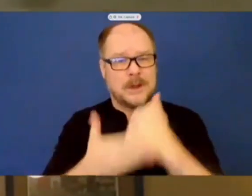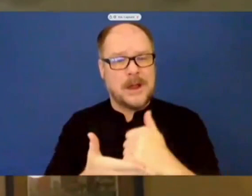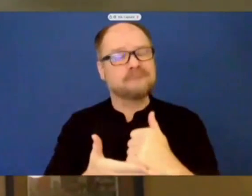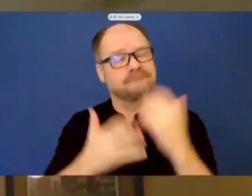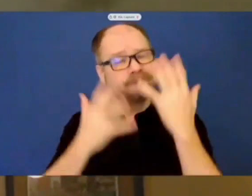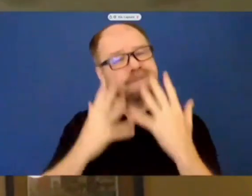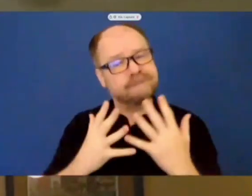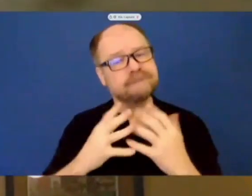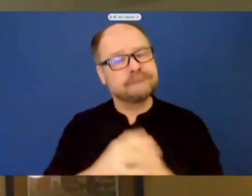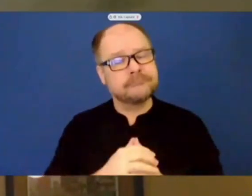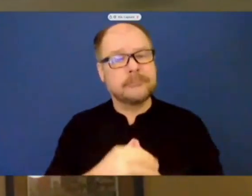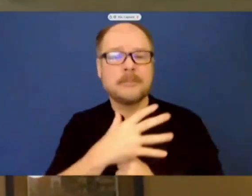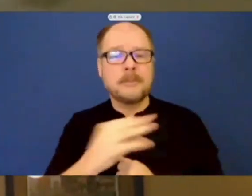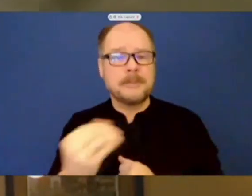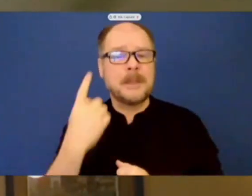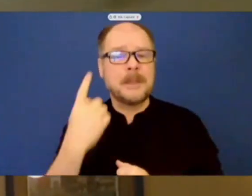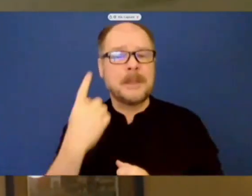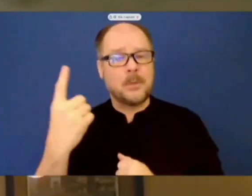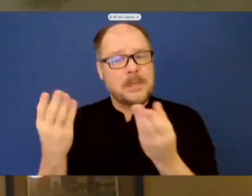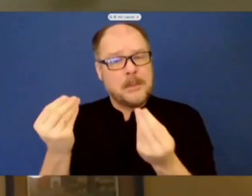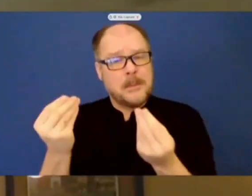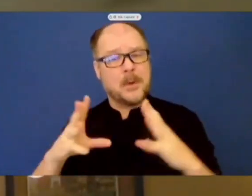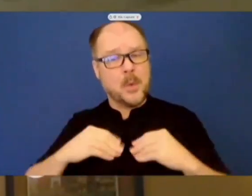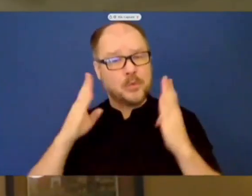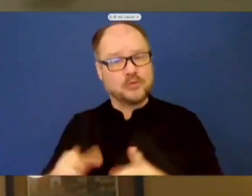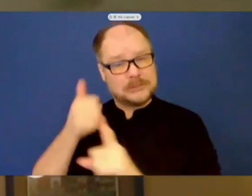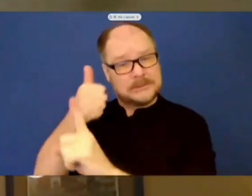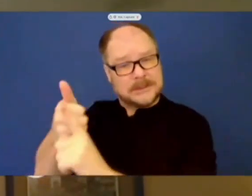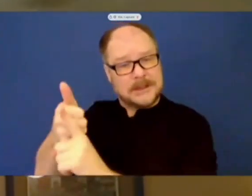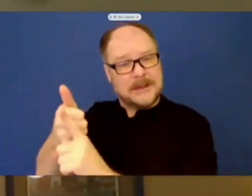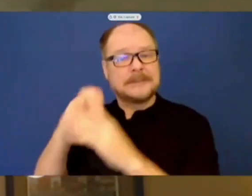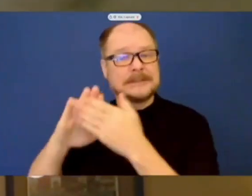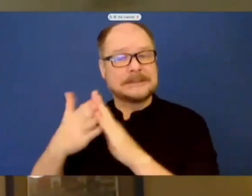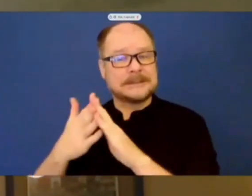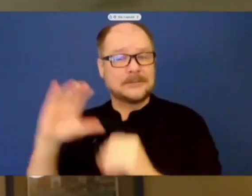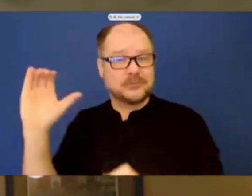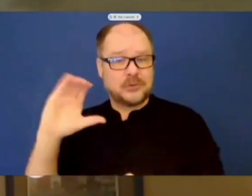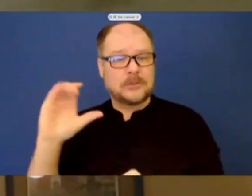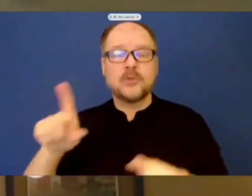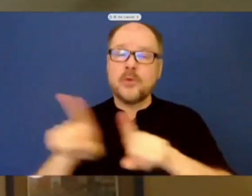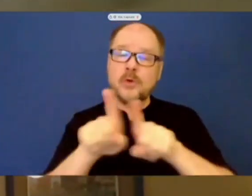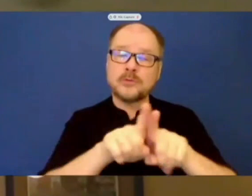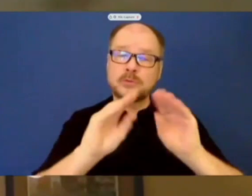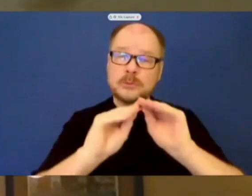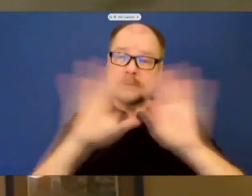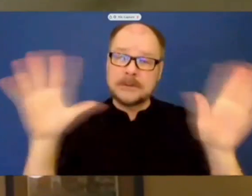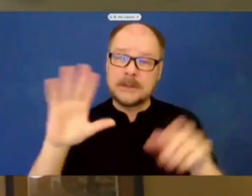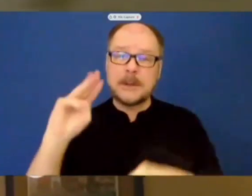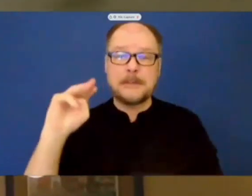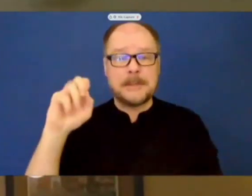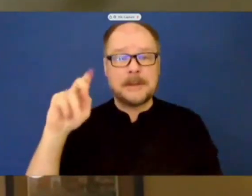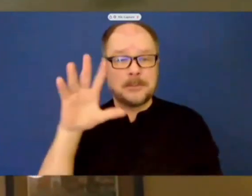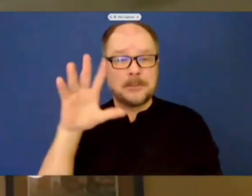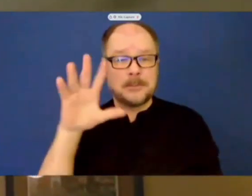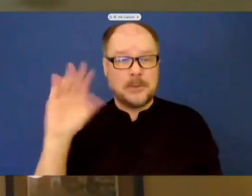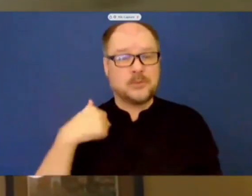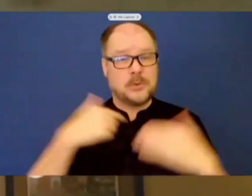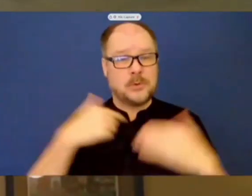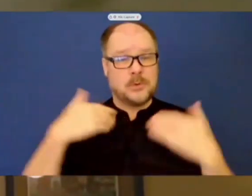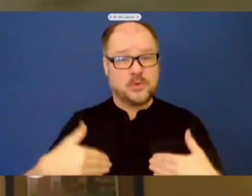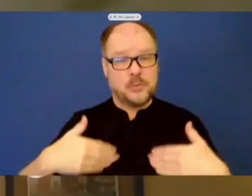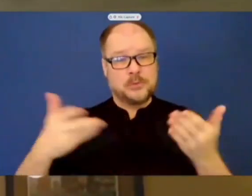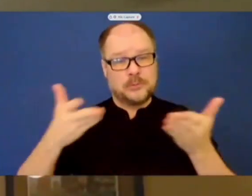the property owners is the City of Charlotte. Let me also be clear that Mecklenburg County is a human services organization.